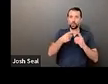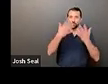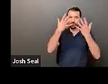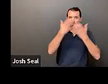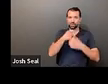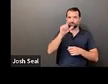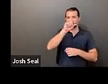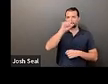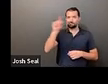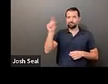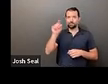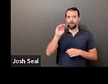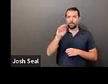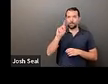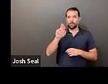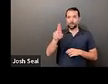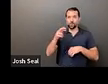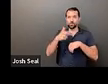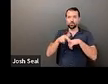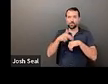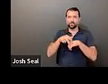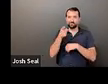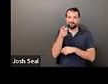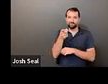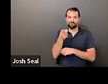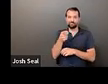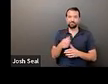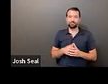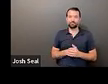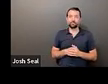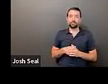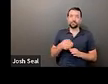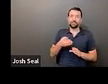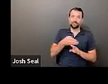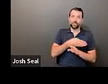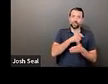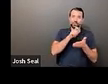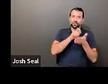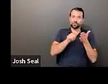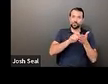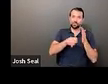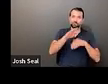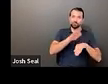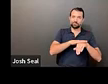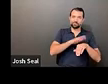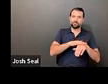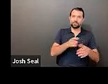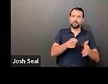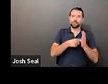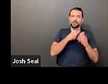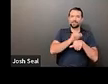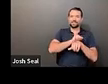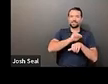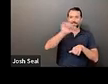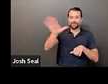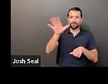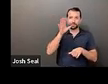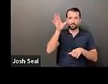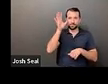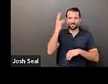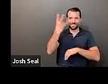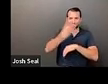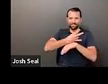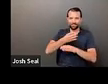for example, the advanced written notice needs to be sent to parents at least 7 days prior to the scheduled IEP meeting. These